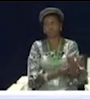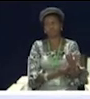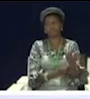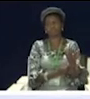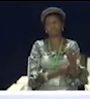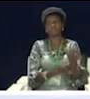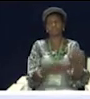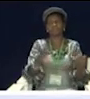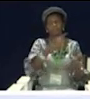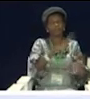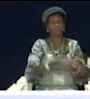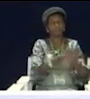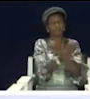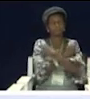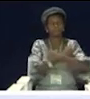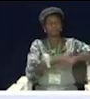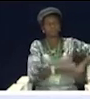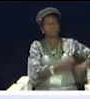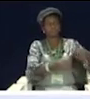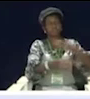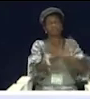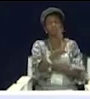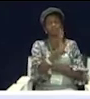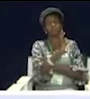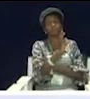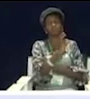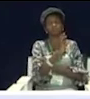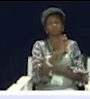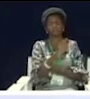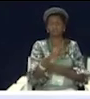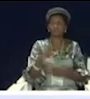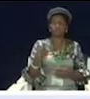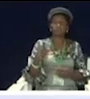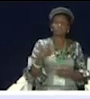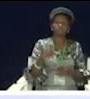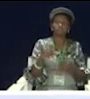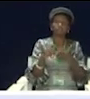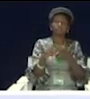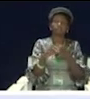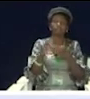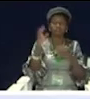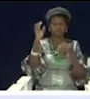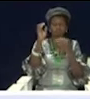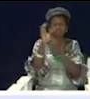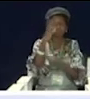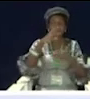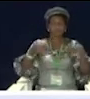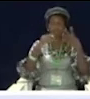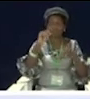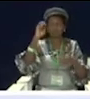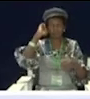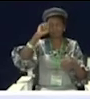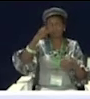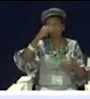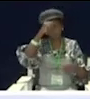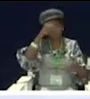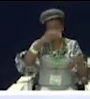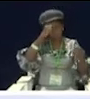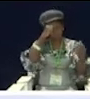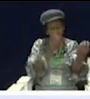You're on the love side of God. The one who has given you His only begotten Son, what else will He not give you?